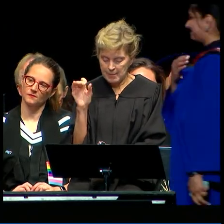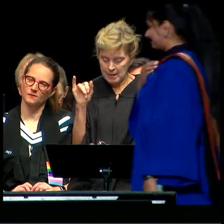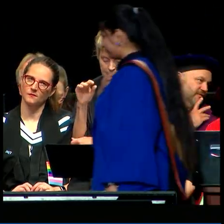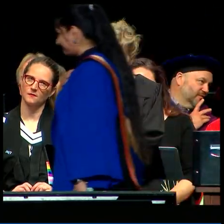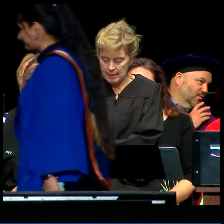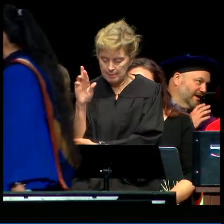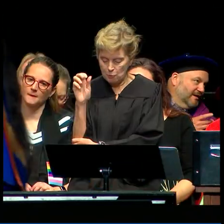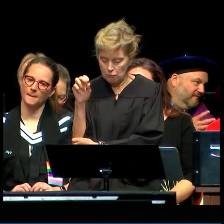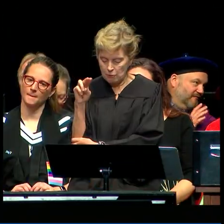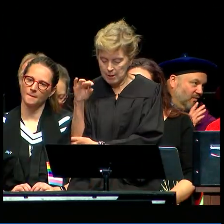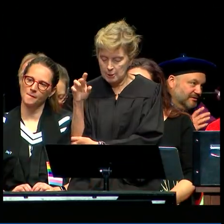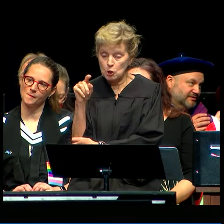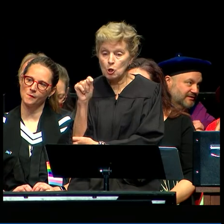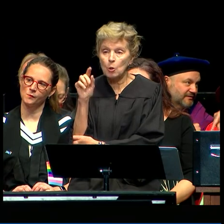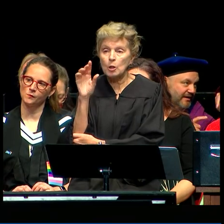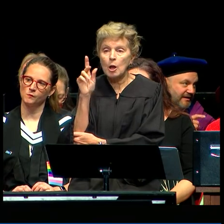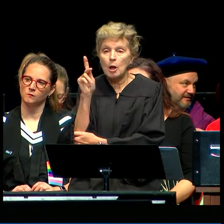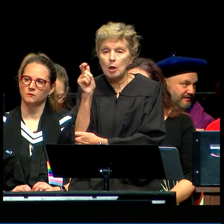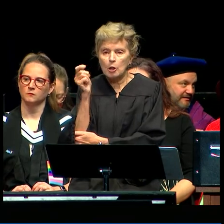Simranjot Kaur.